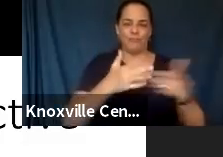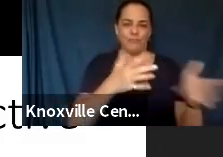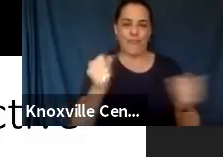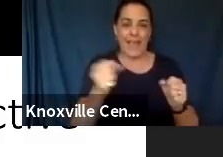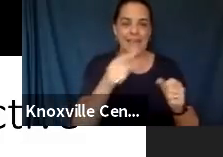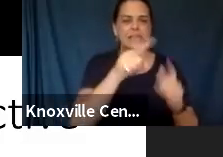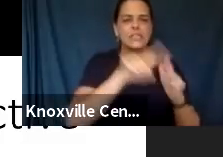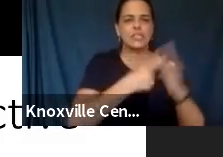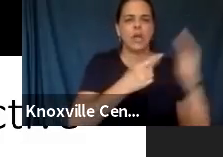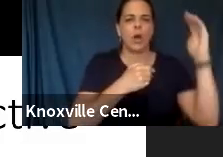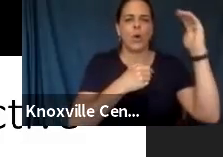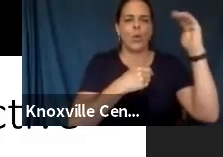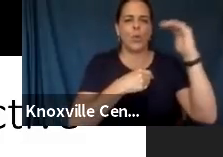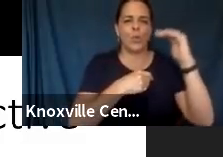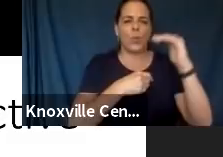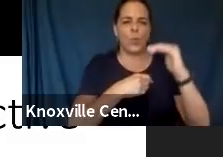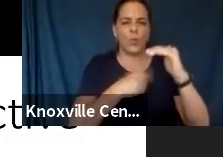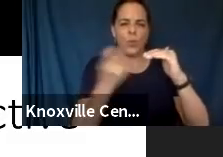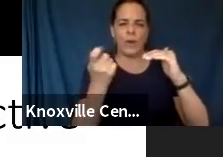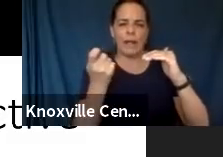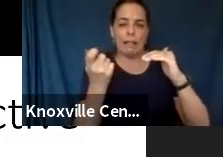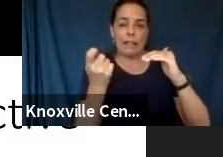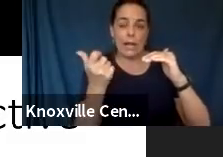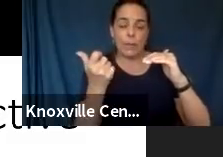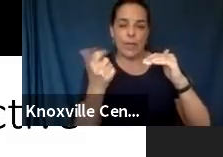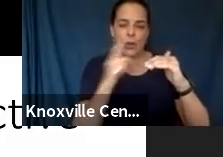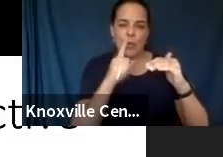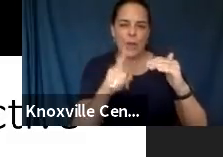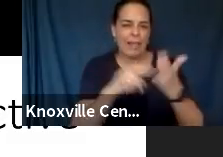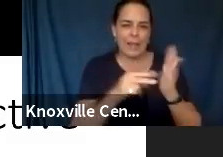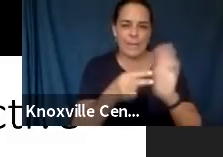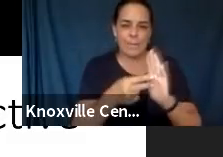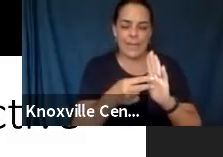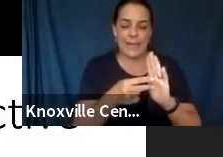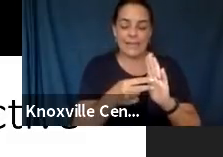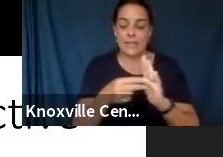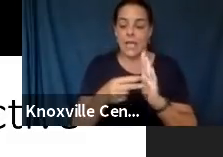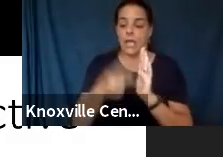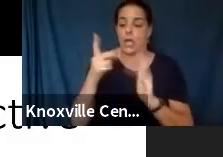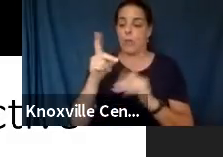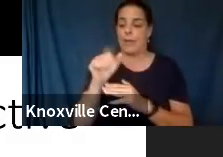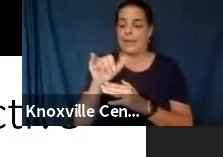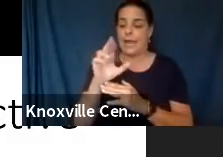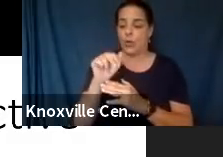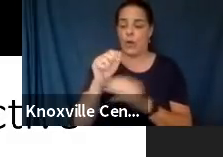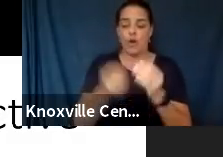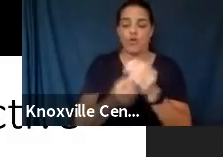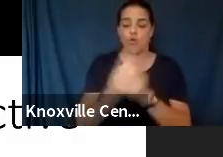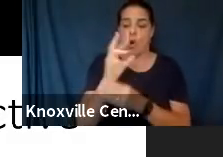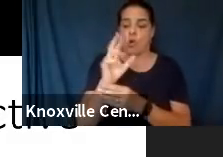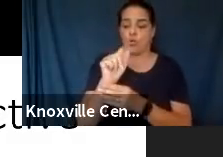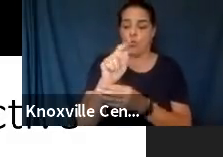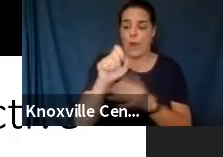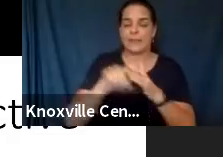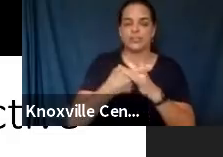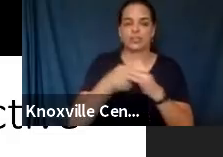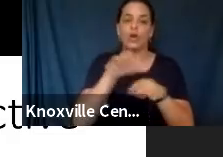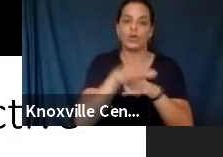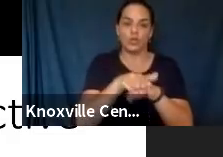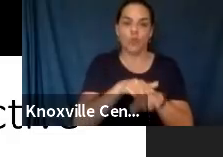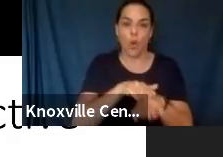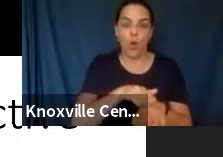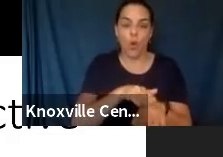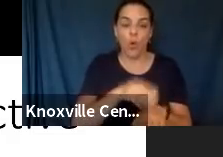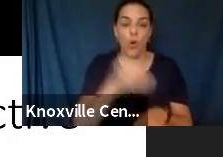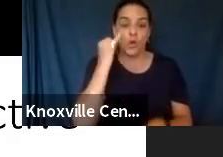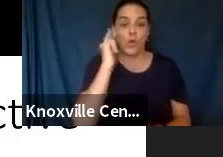little bit, that really means that our doubling day rate or our growth rate is starting to slow down. And so if this